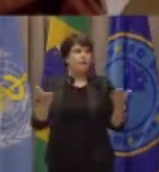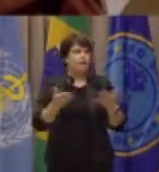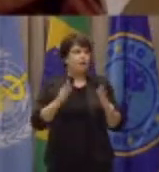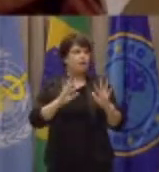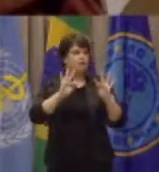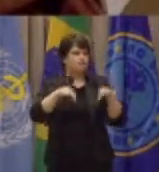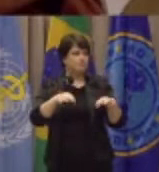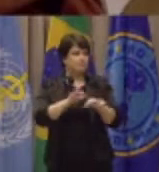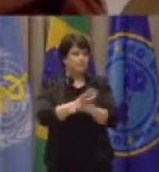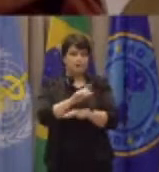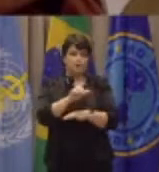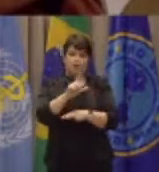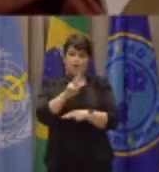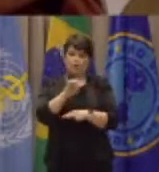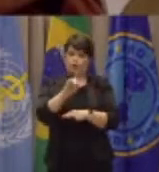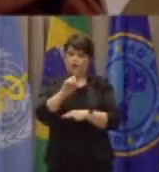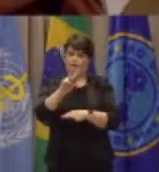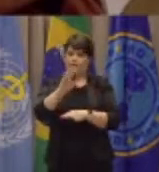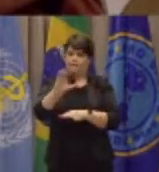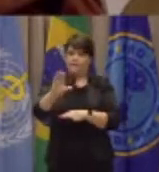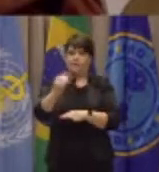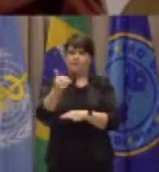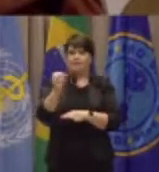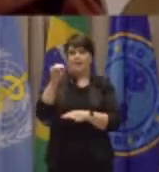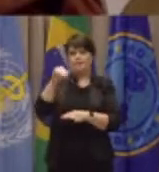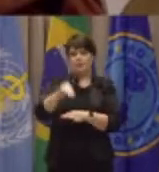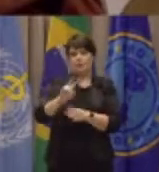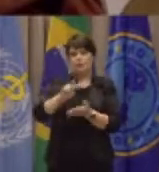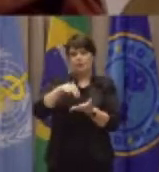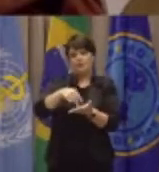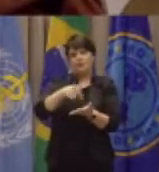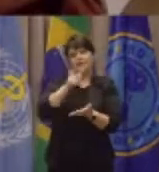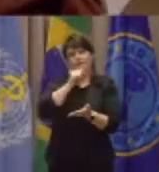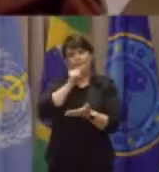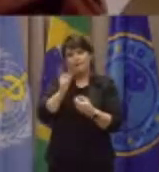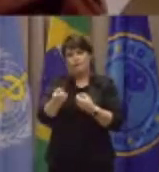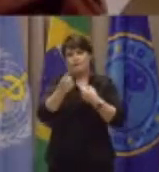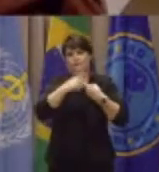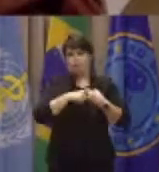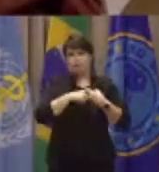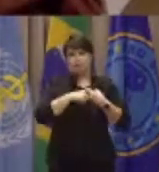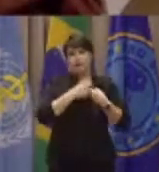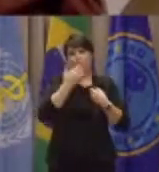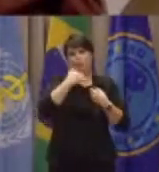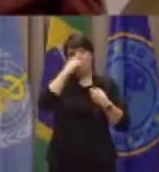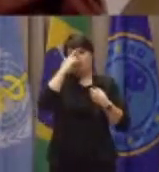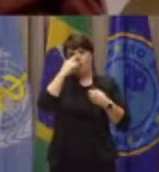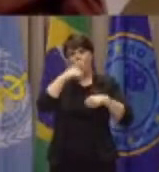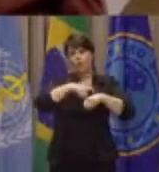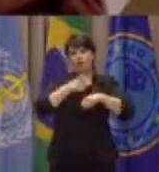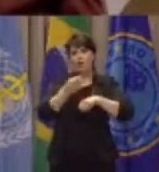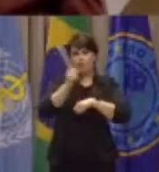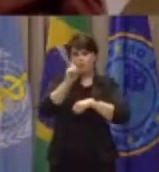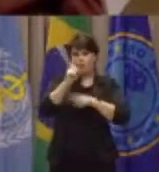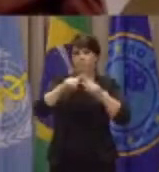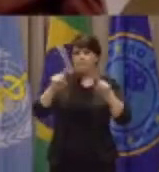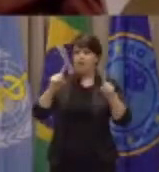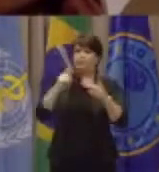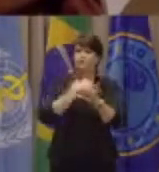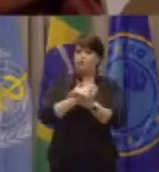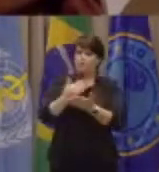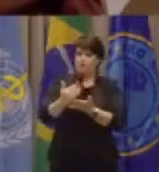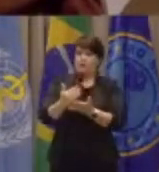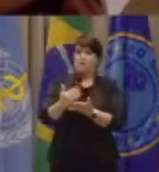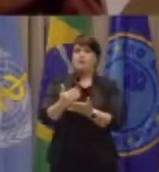And as soon as Dr. Ludovic conclude, we are going to have lunch at 1